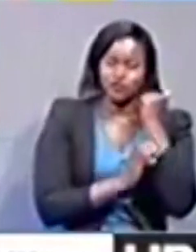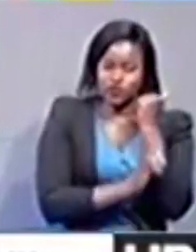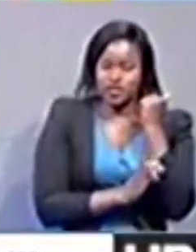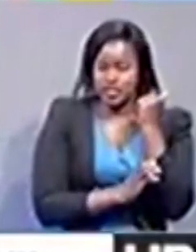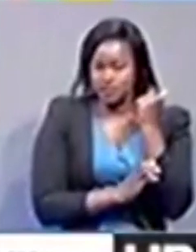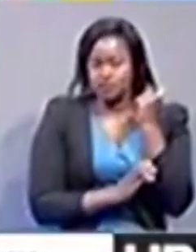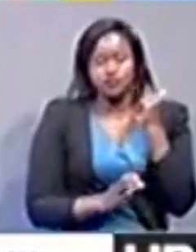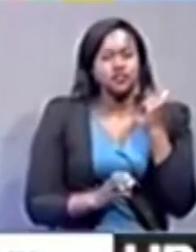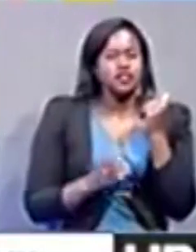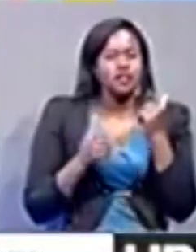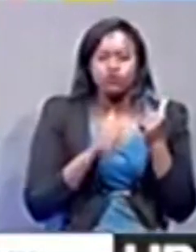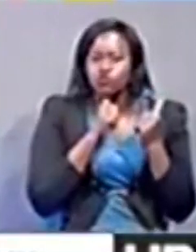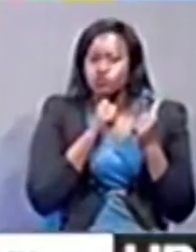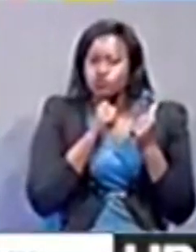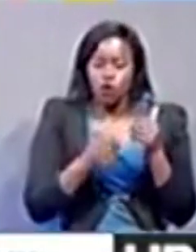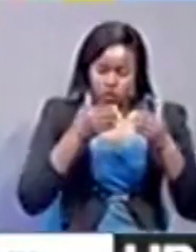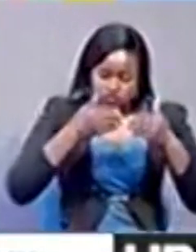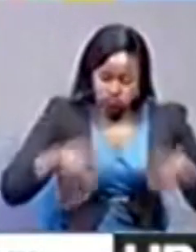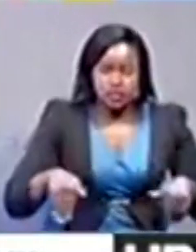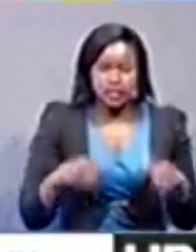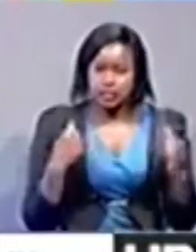It is not to avoid sickness and collapse.